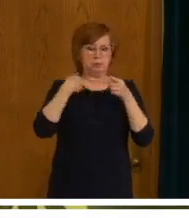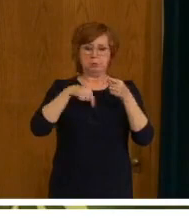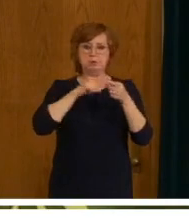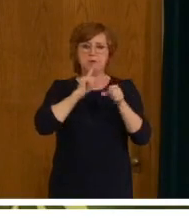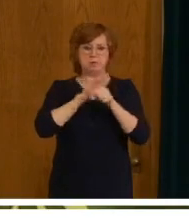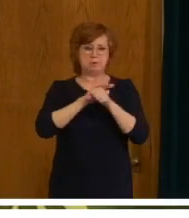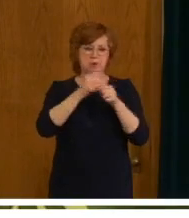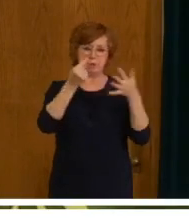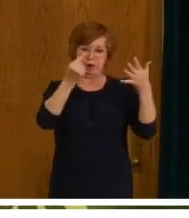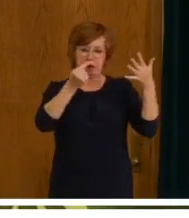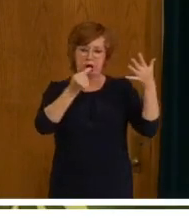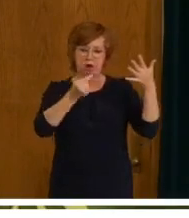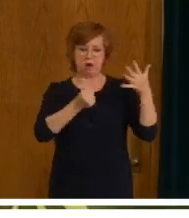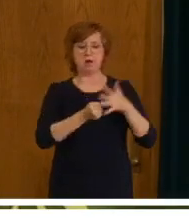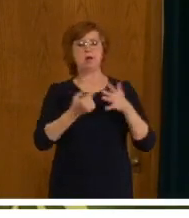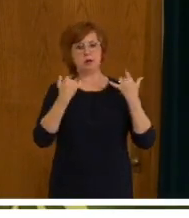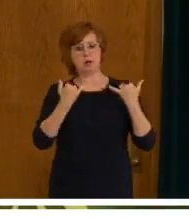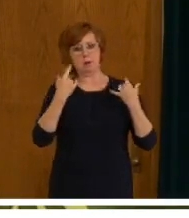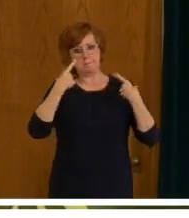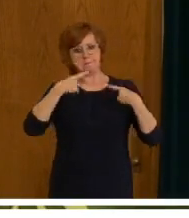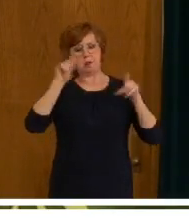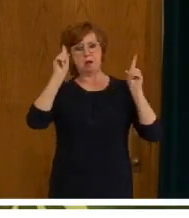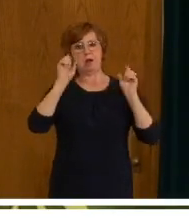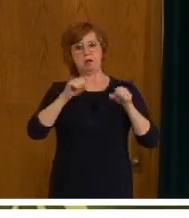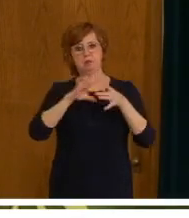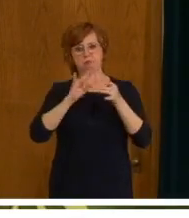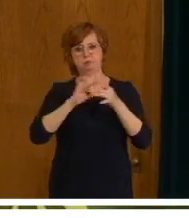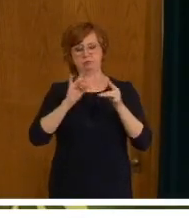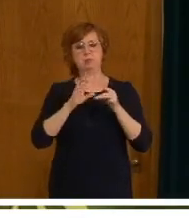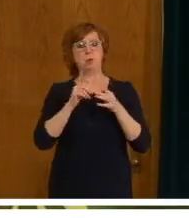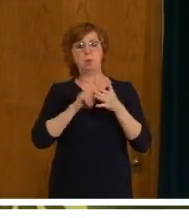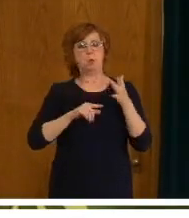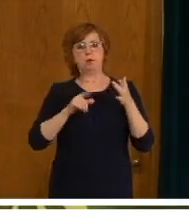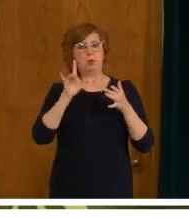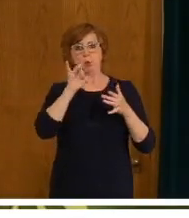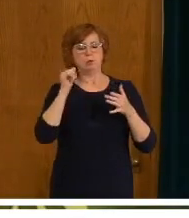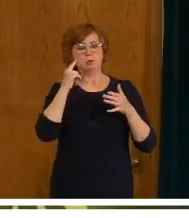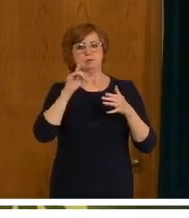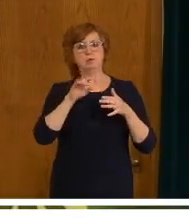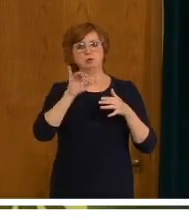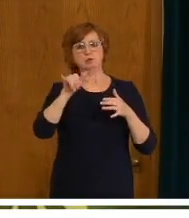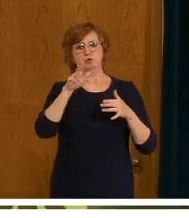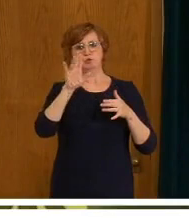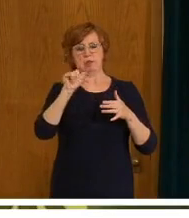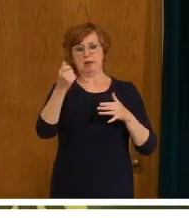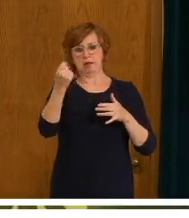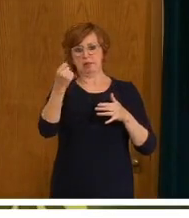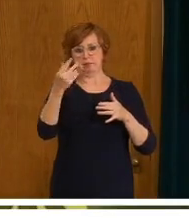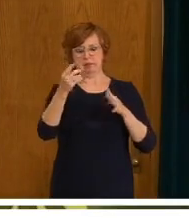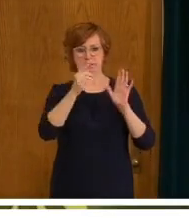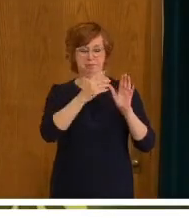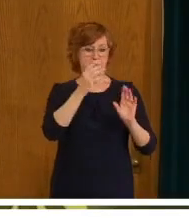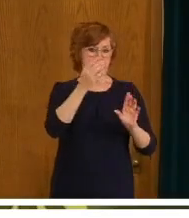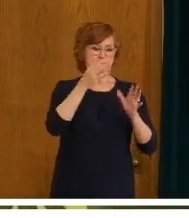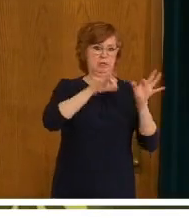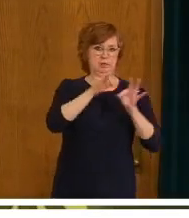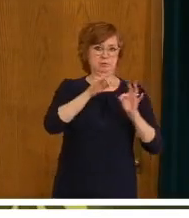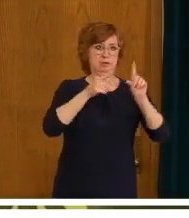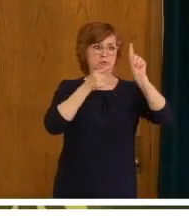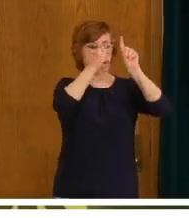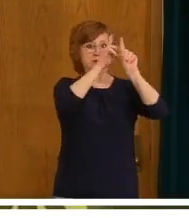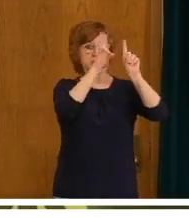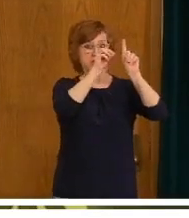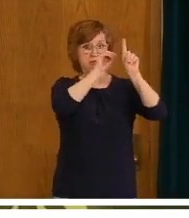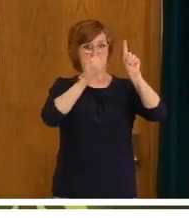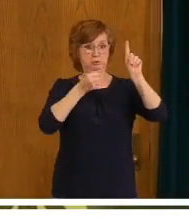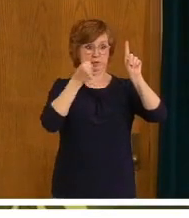finalized. Today, we are able to provide that further guidance. So 3 weeks after